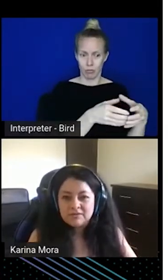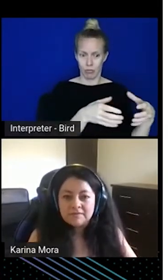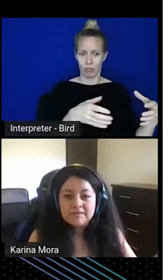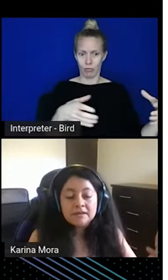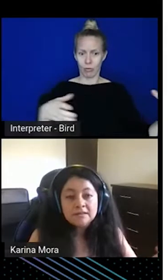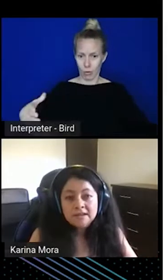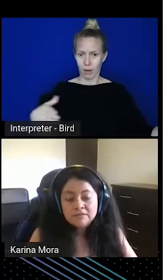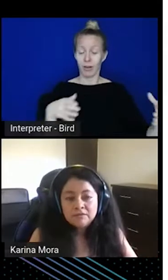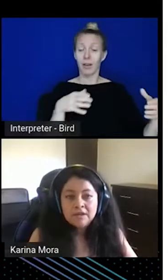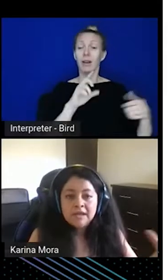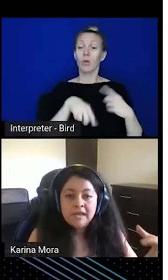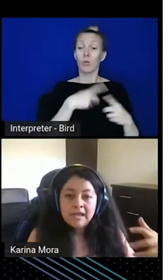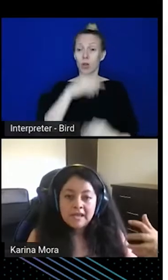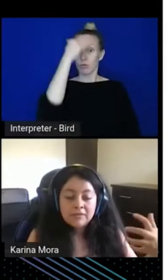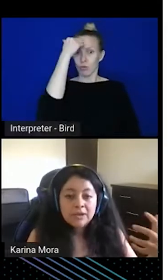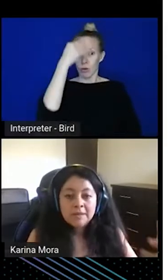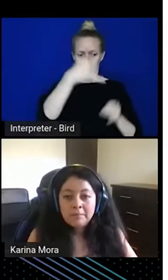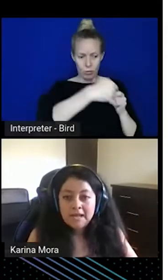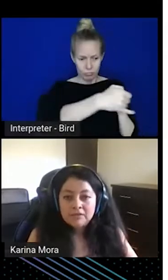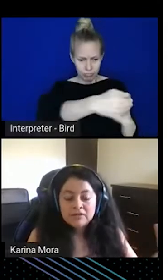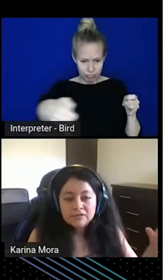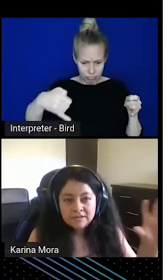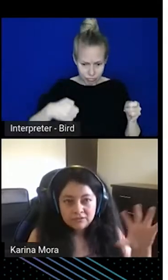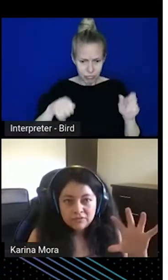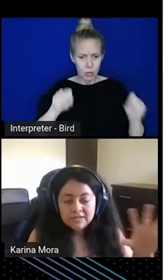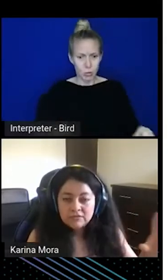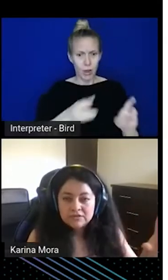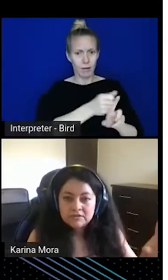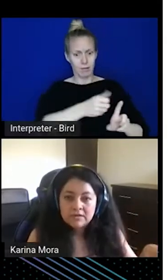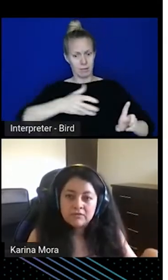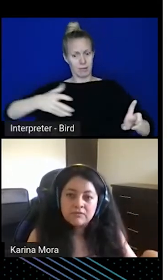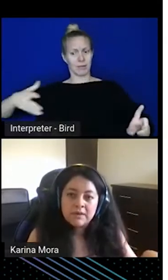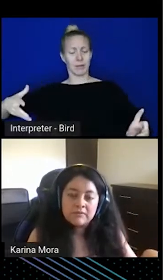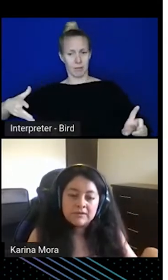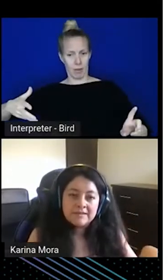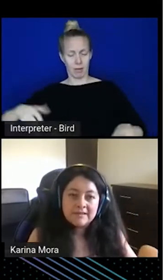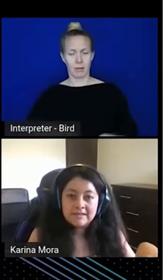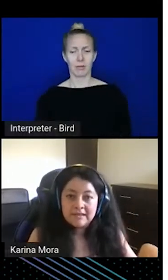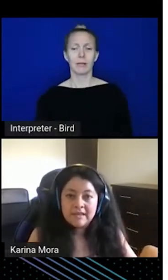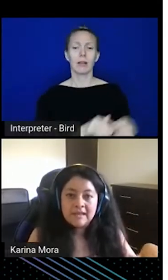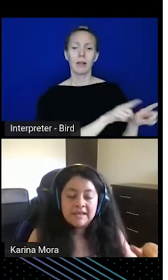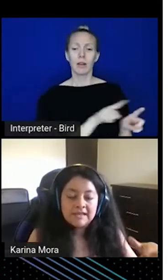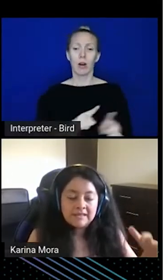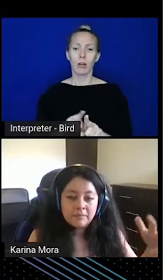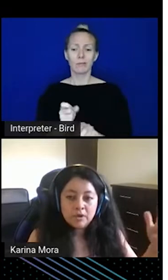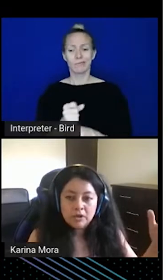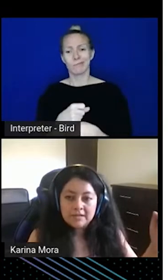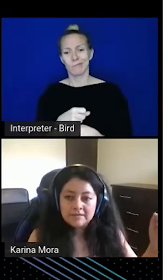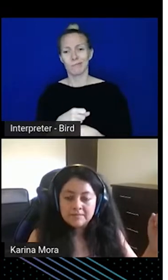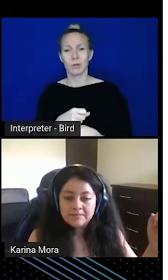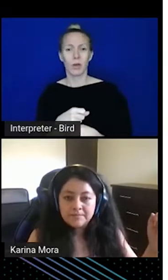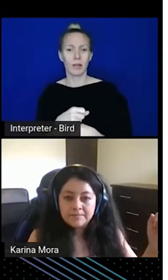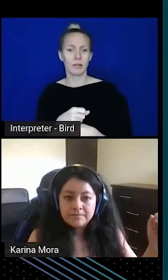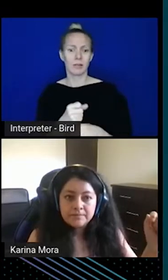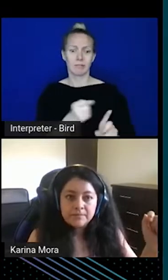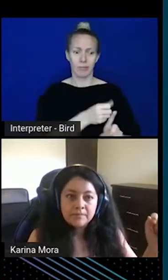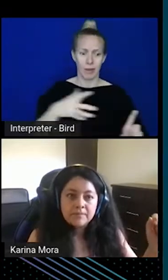this microservice architecture. It will imply also that you need to generate those boundaries in the monolith.